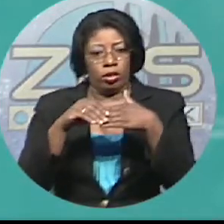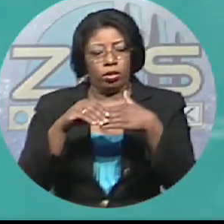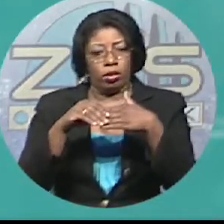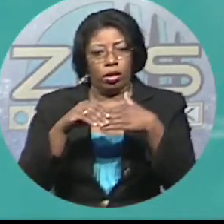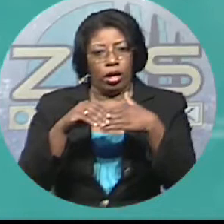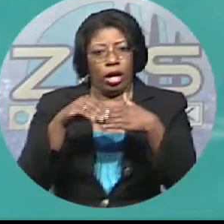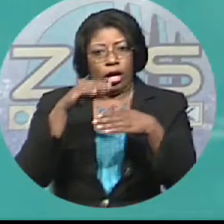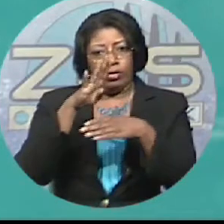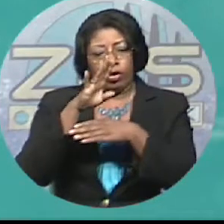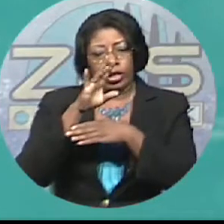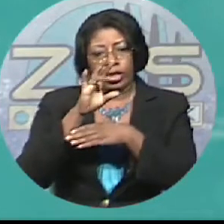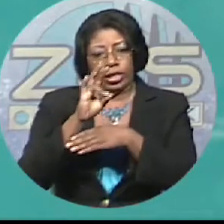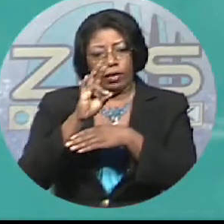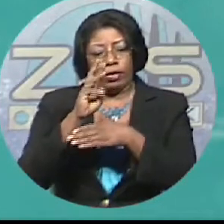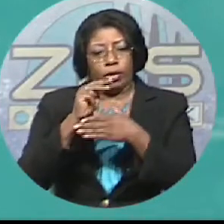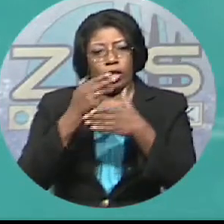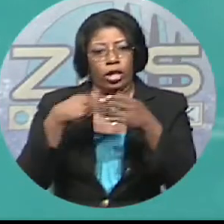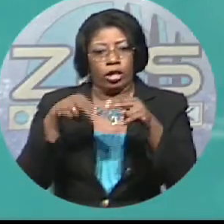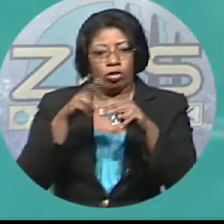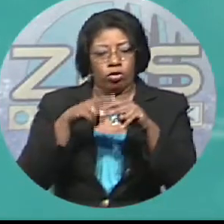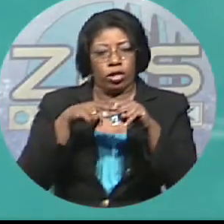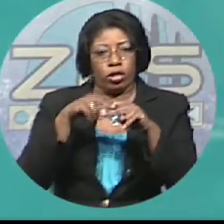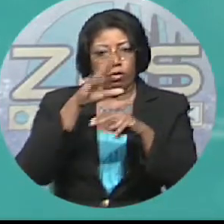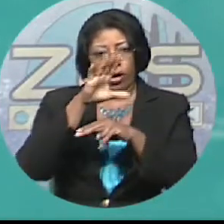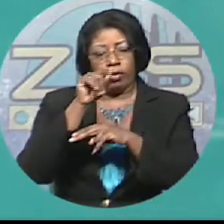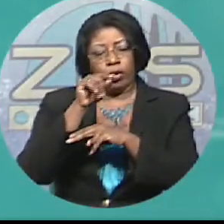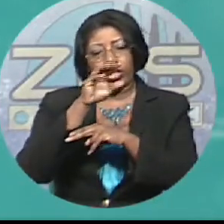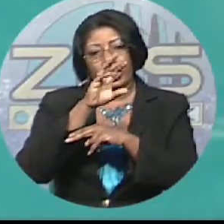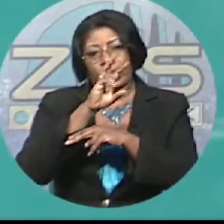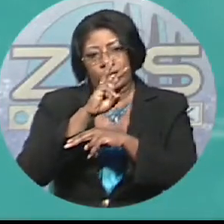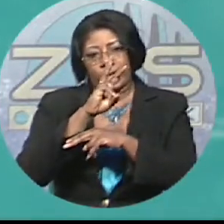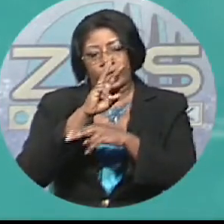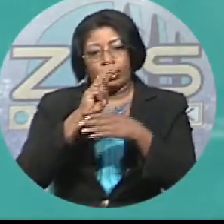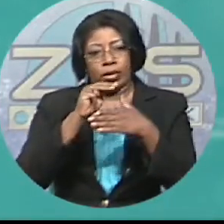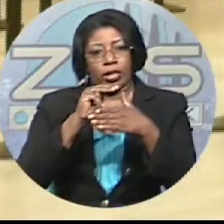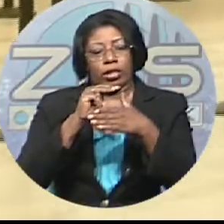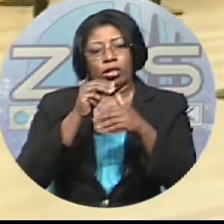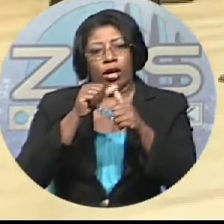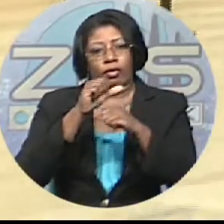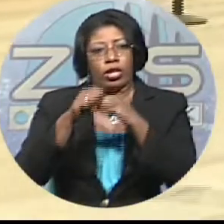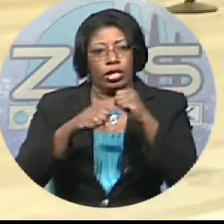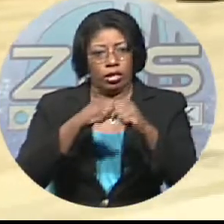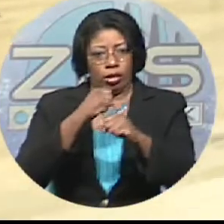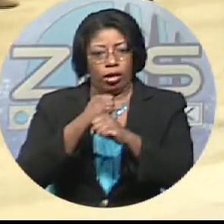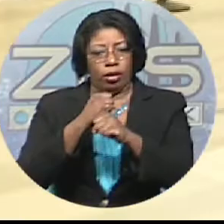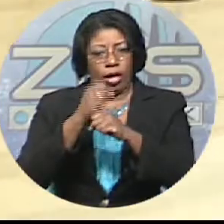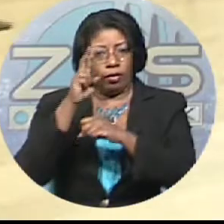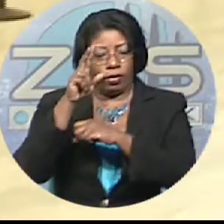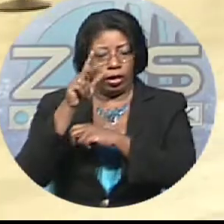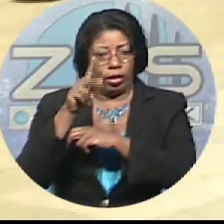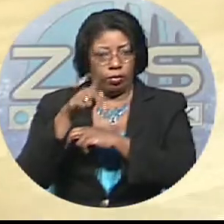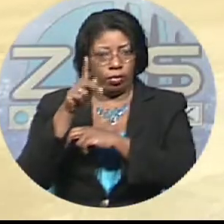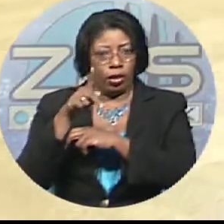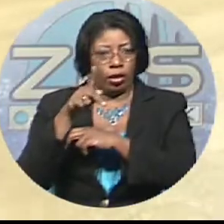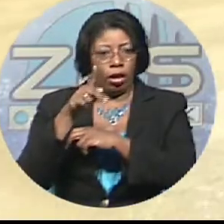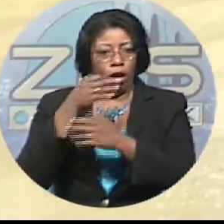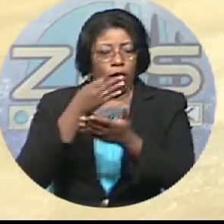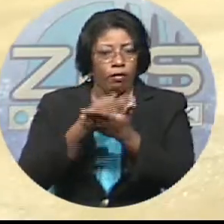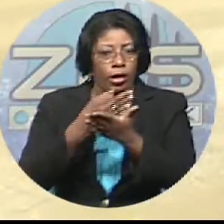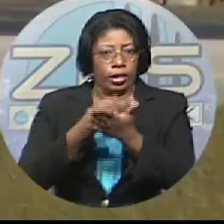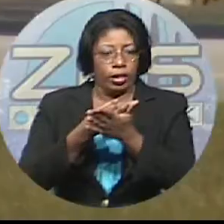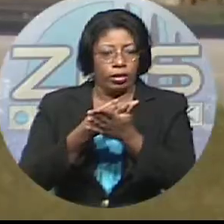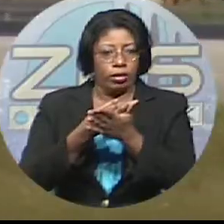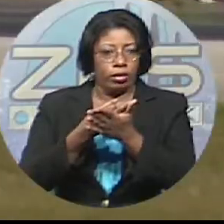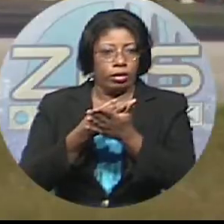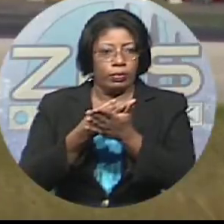of $47 million, an increase of $5.6 million year-over-year. NAD Vice President of Finance and